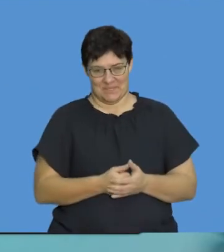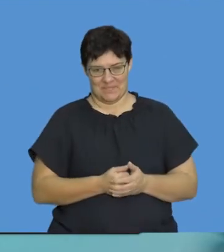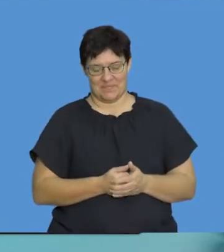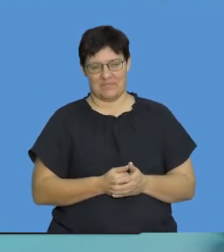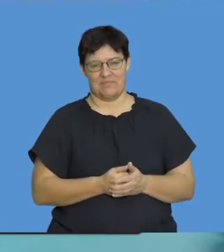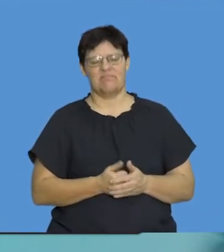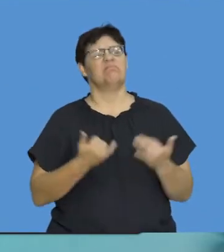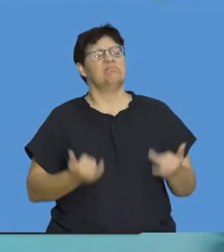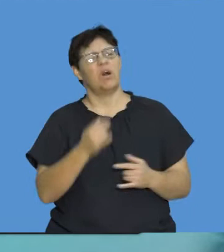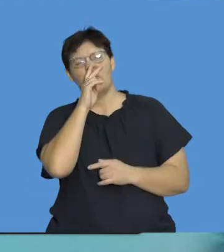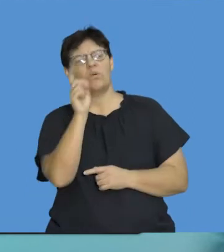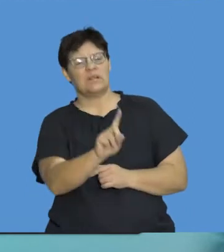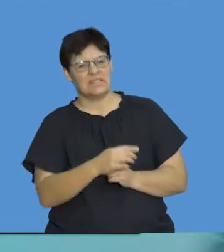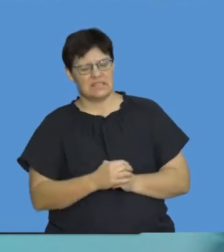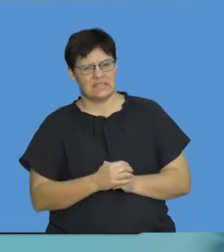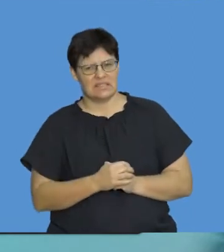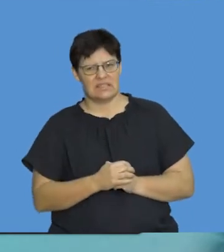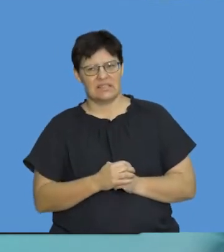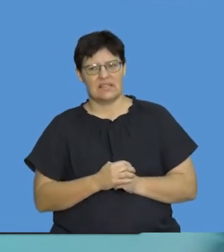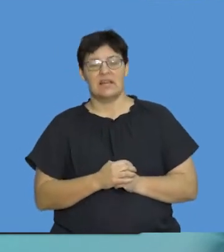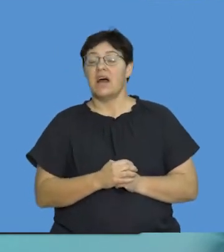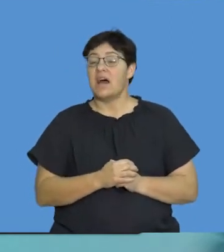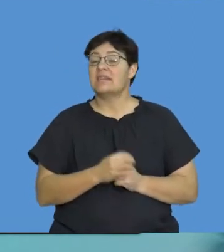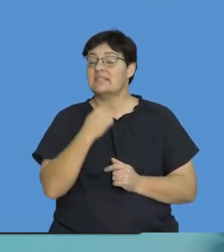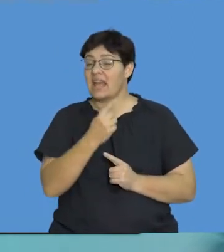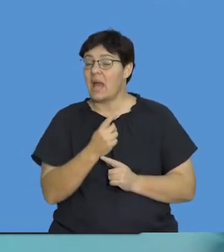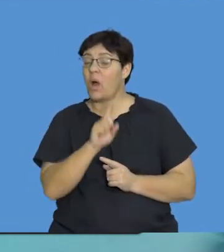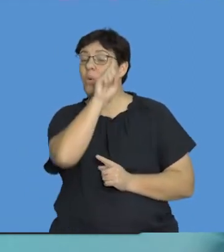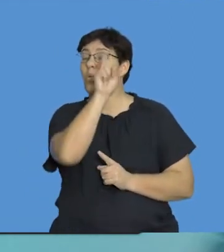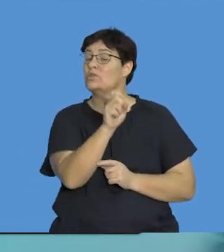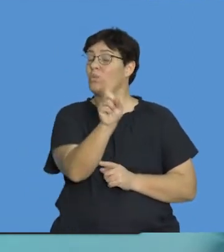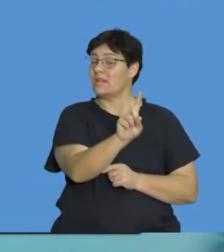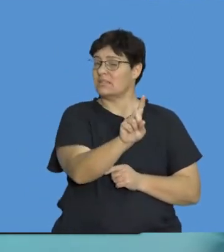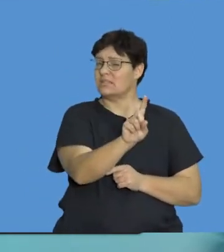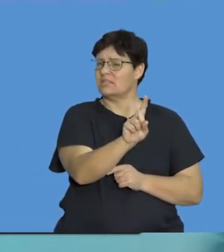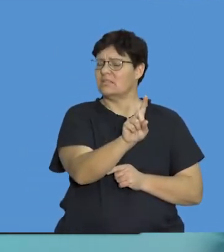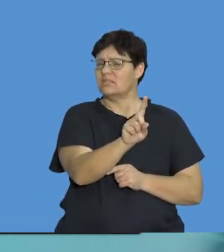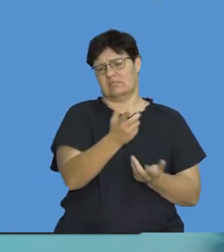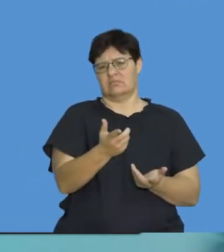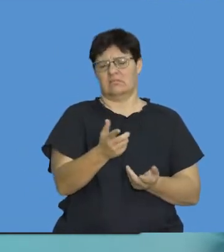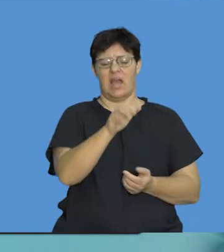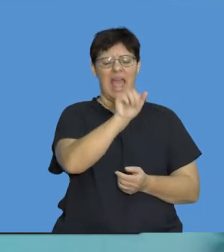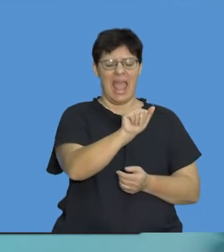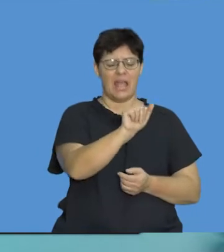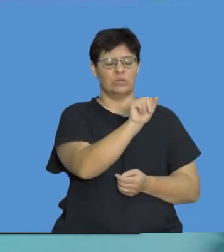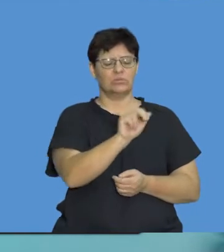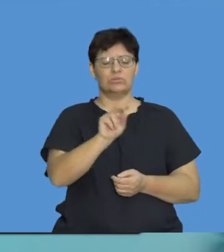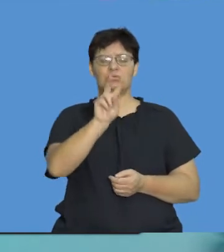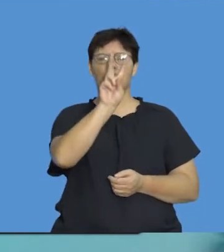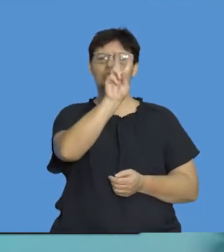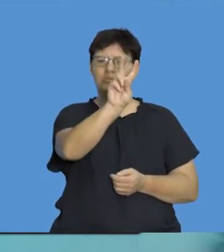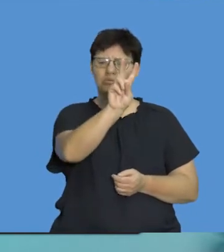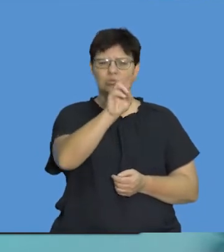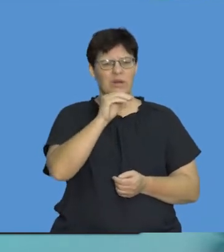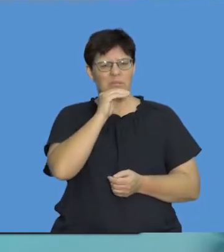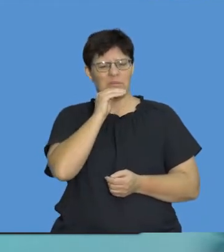look at something else, right? Remember I said our leading question was, why is a to the exponent of